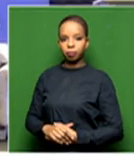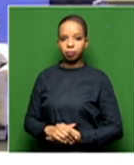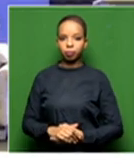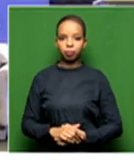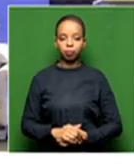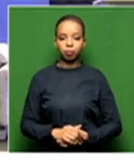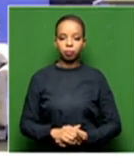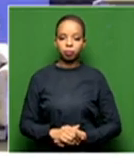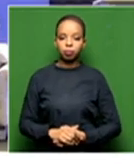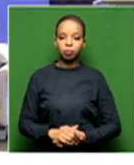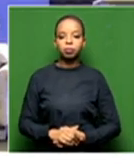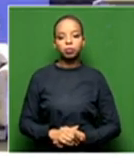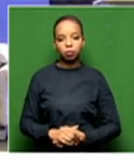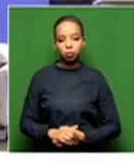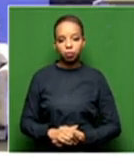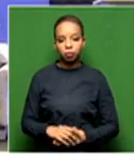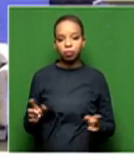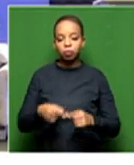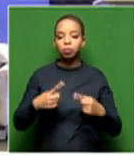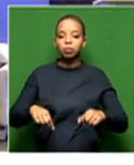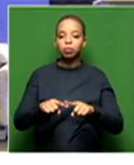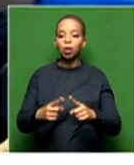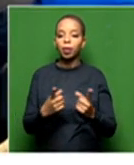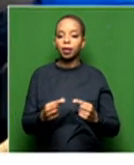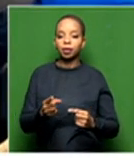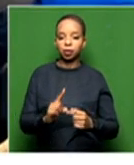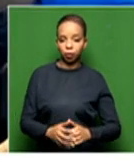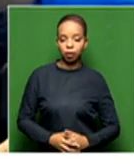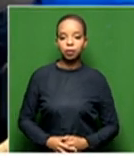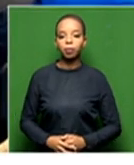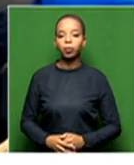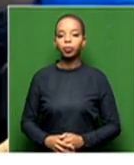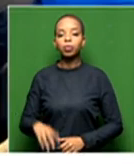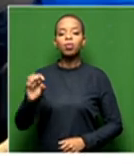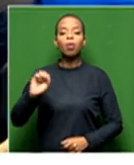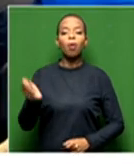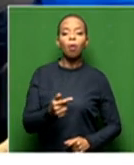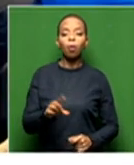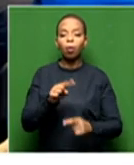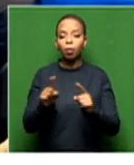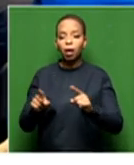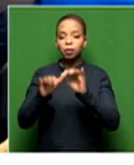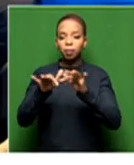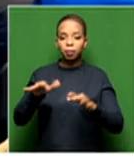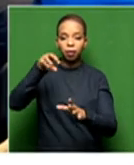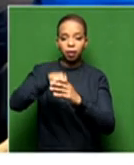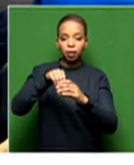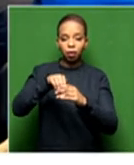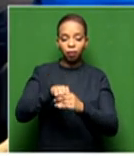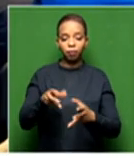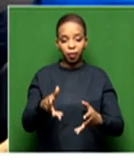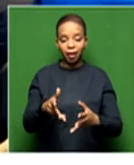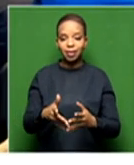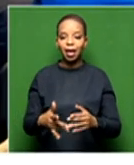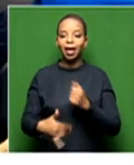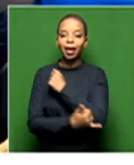Well, I mean, essentially, we talked to all players in the industry, ranging from startups right up to large